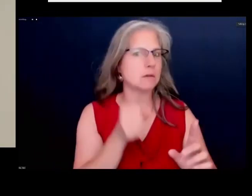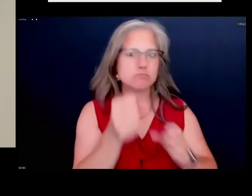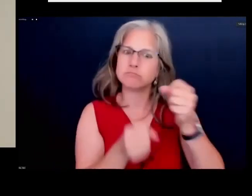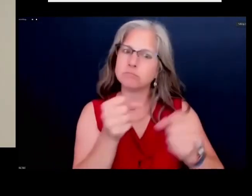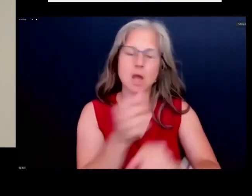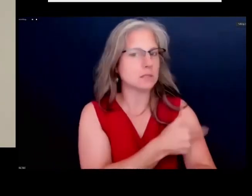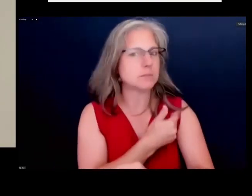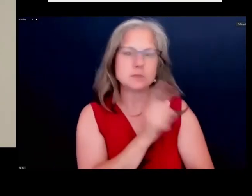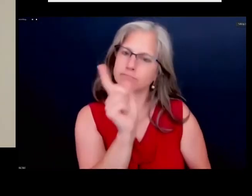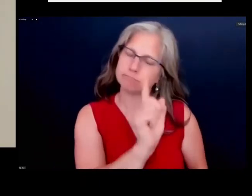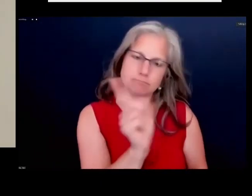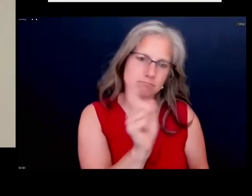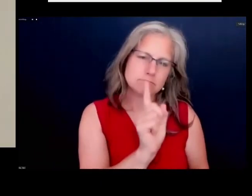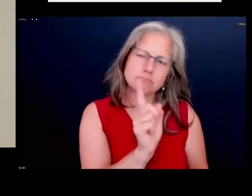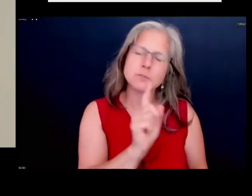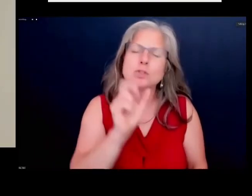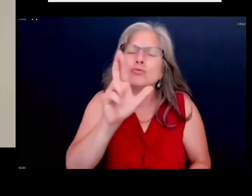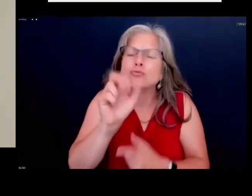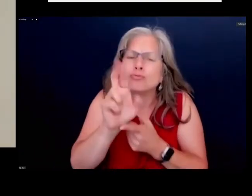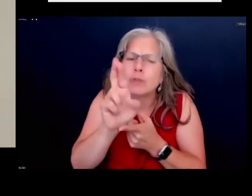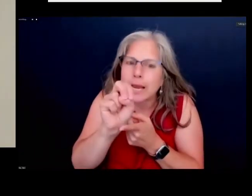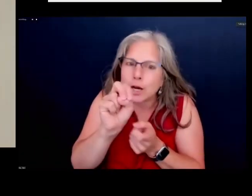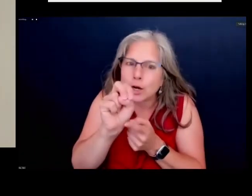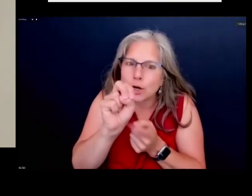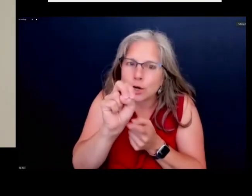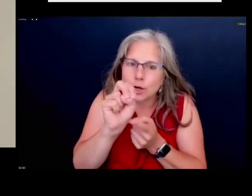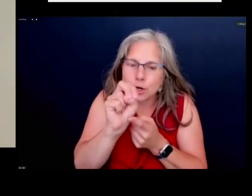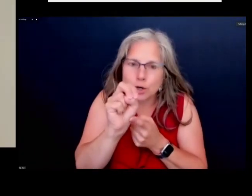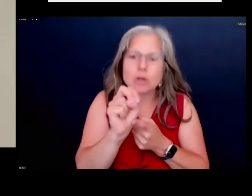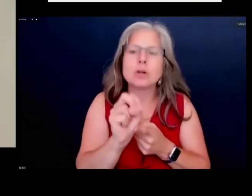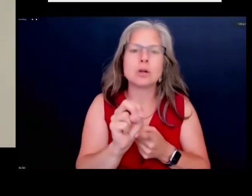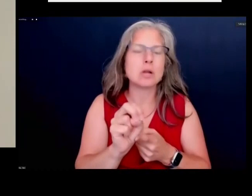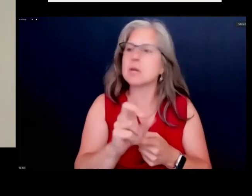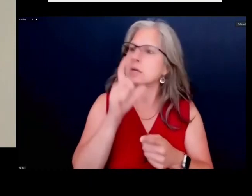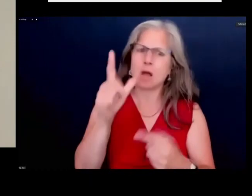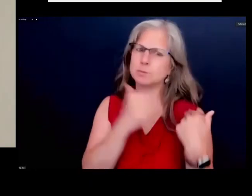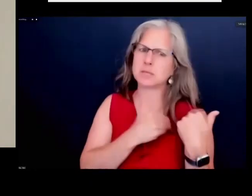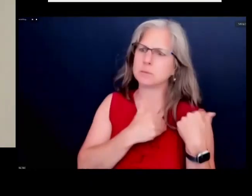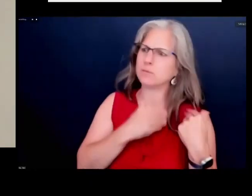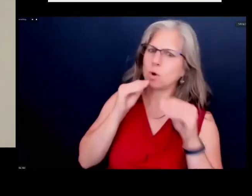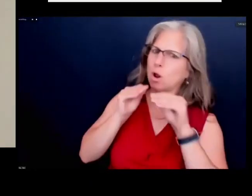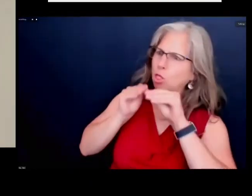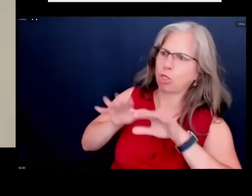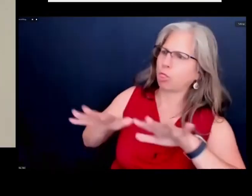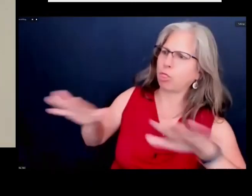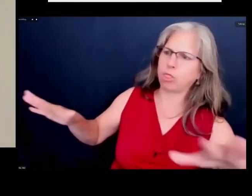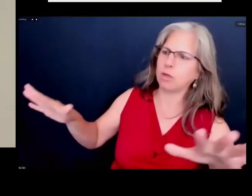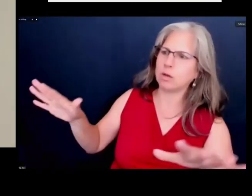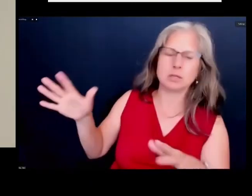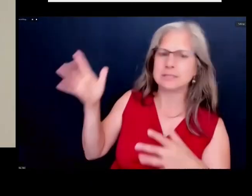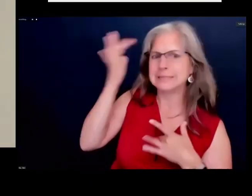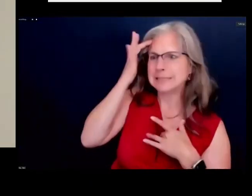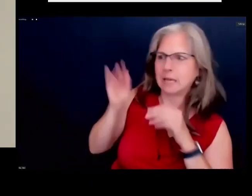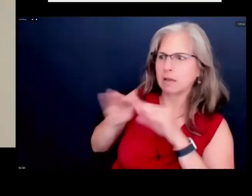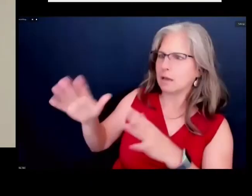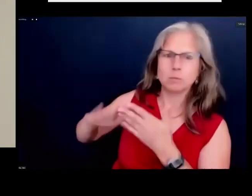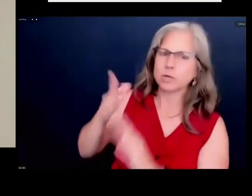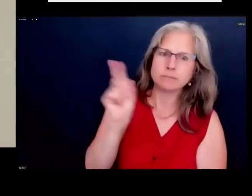hospital. And these relatively rare cases are not responsible for spreading the virus through our